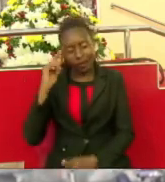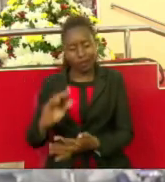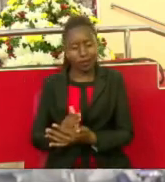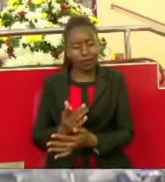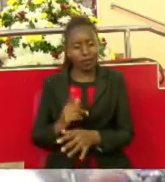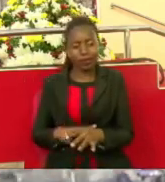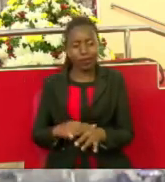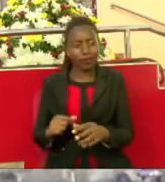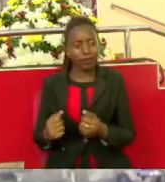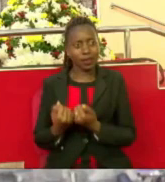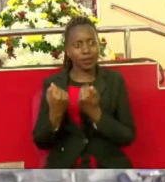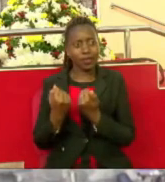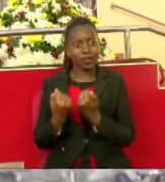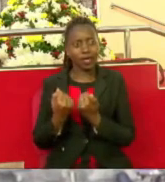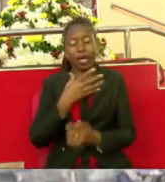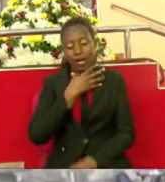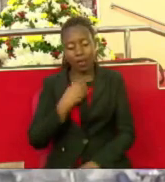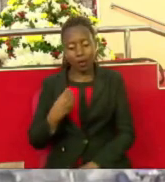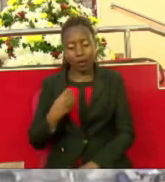and they want to try the things of this world.